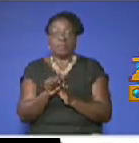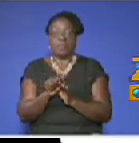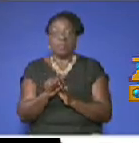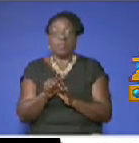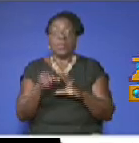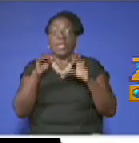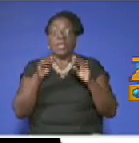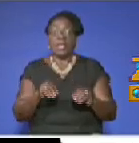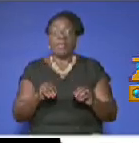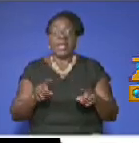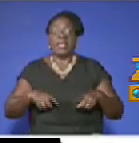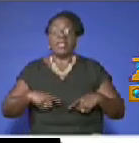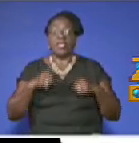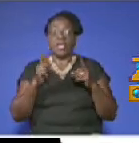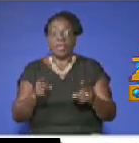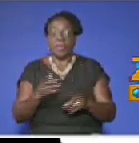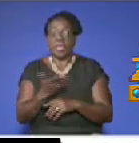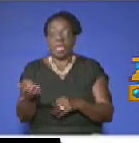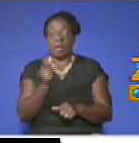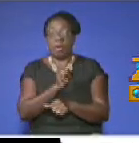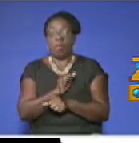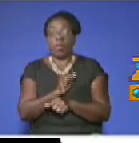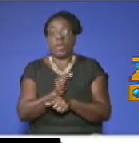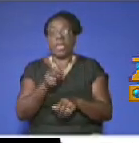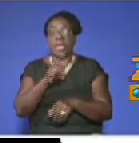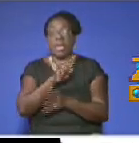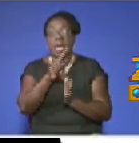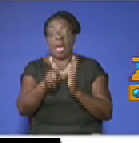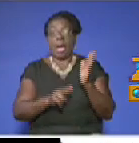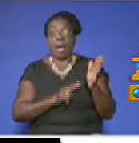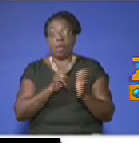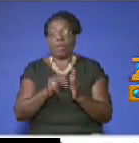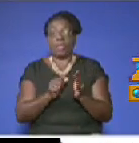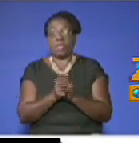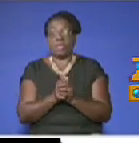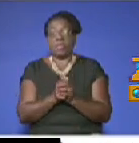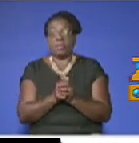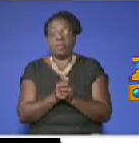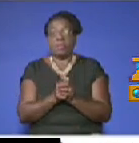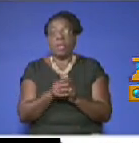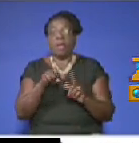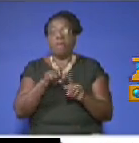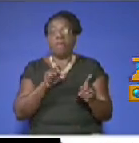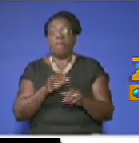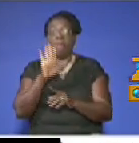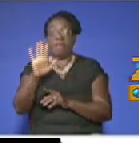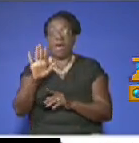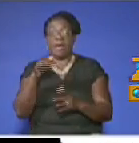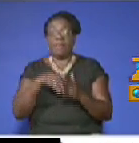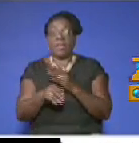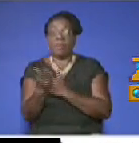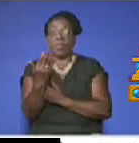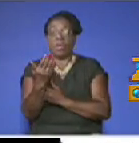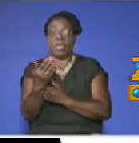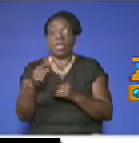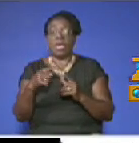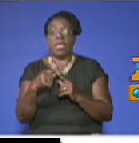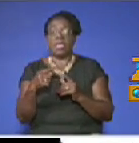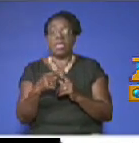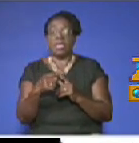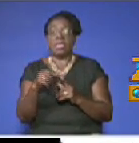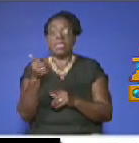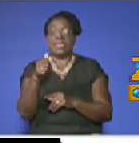They may determine their operating hours operating from 5 a.m.